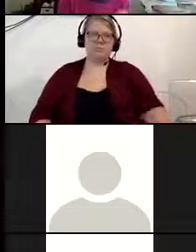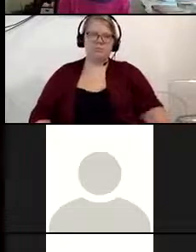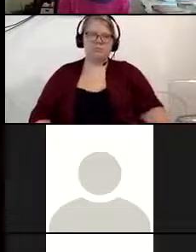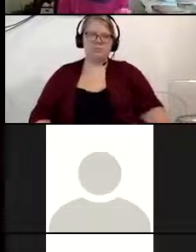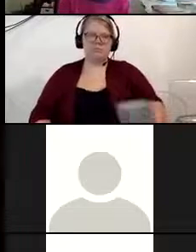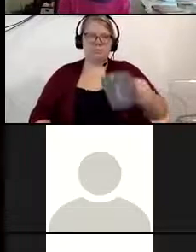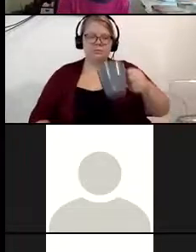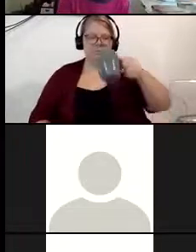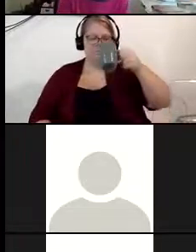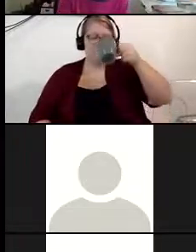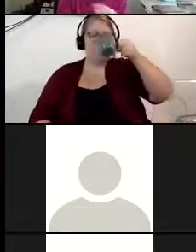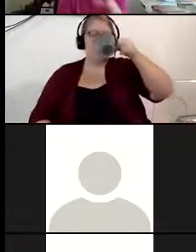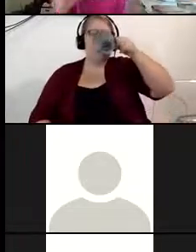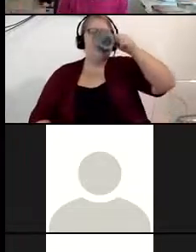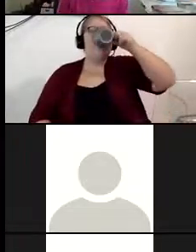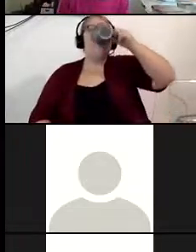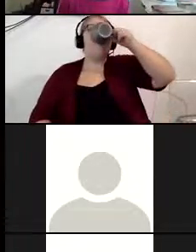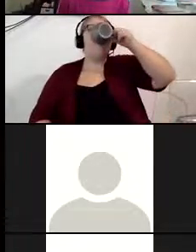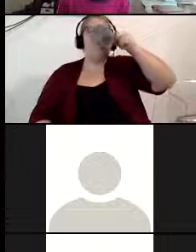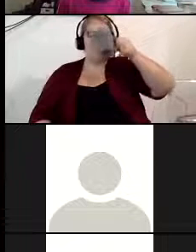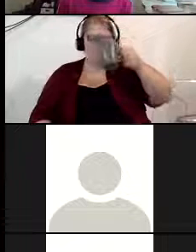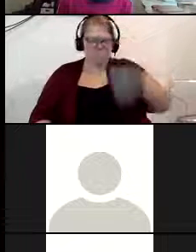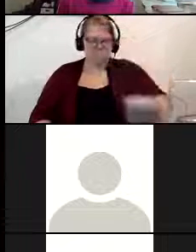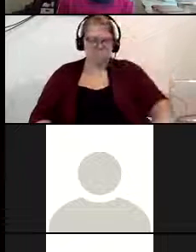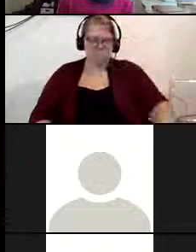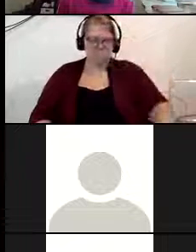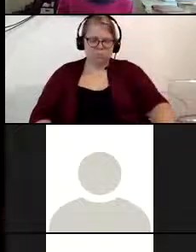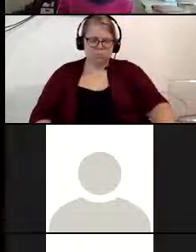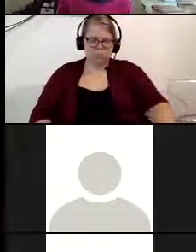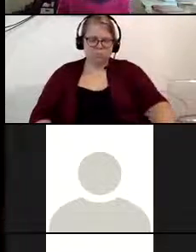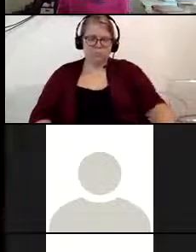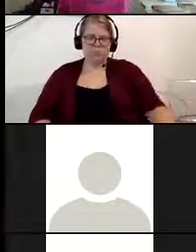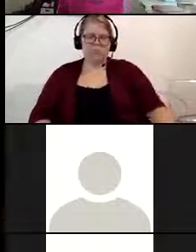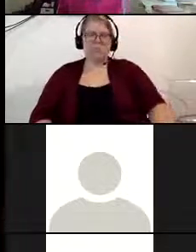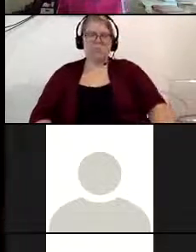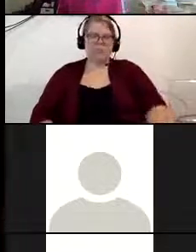the impact and the trauma across lifespans when it comes to gambling.